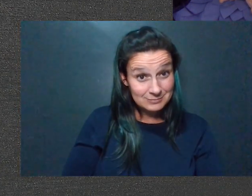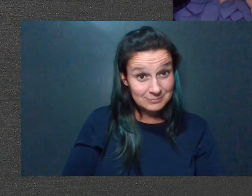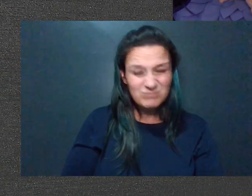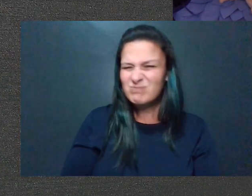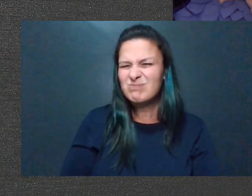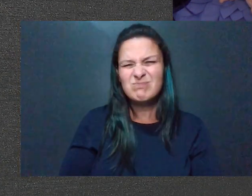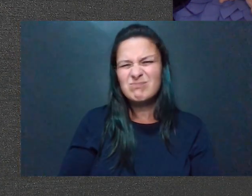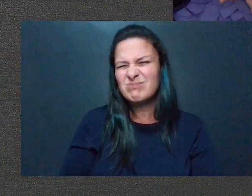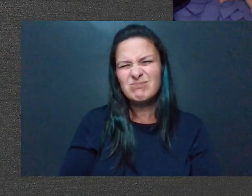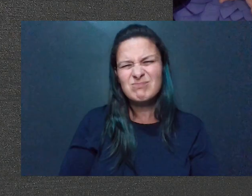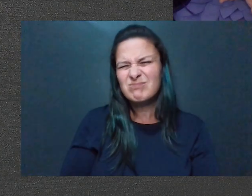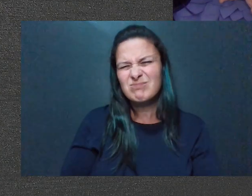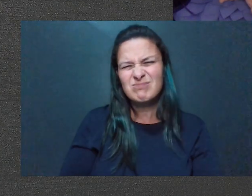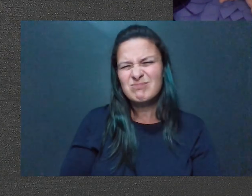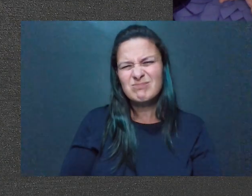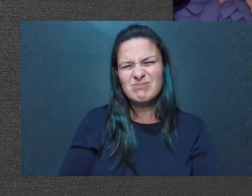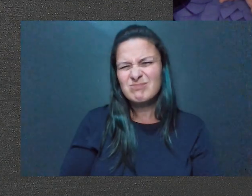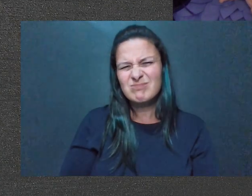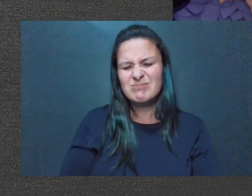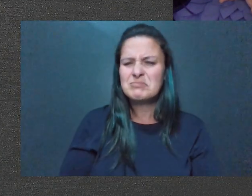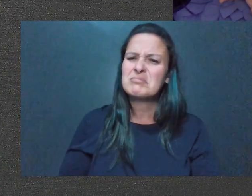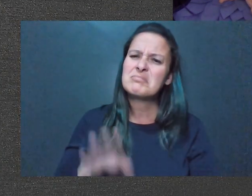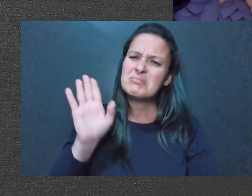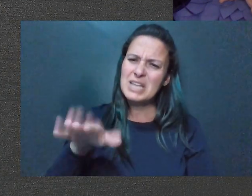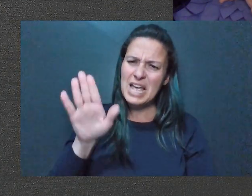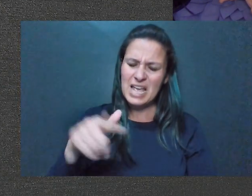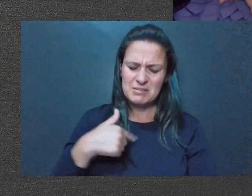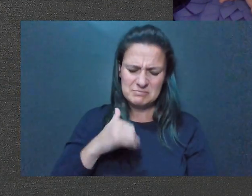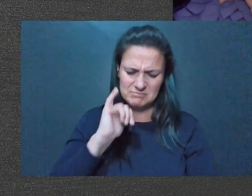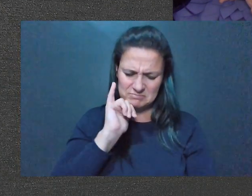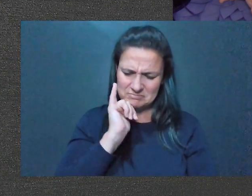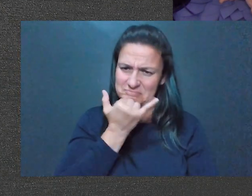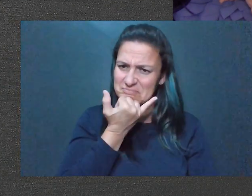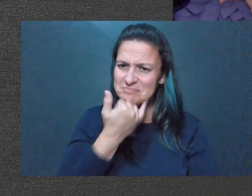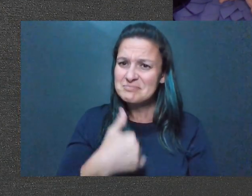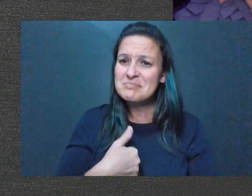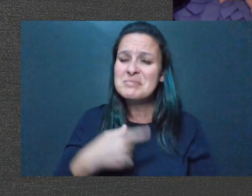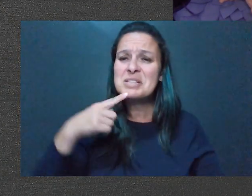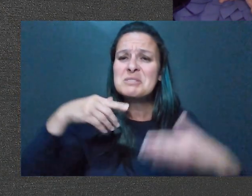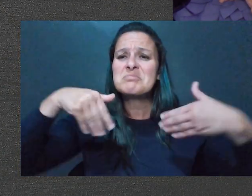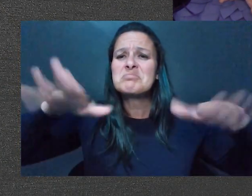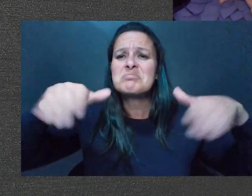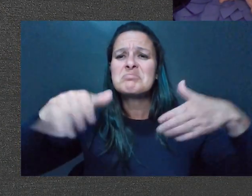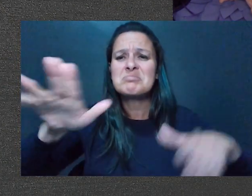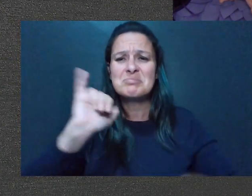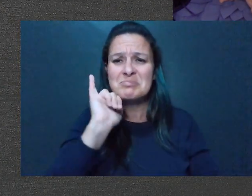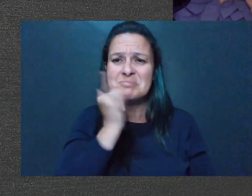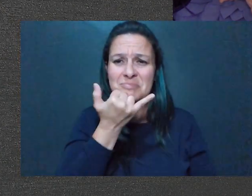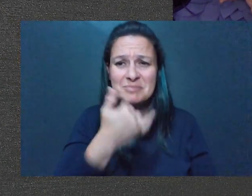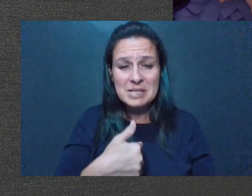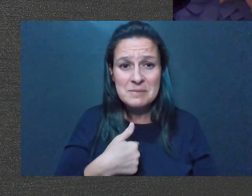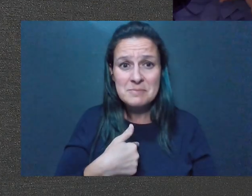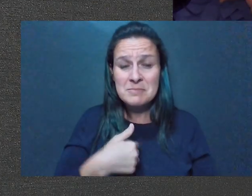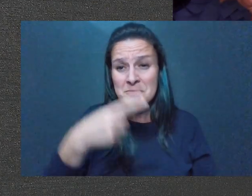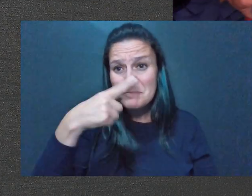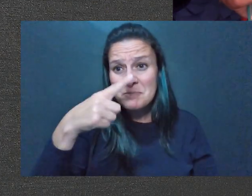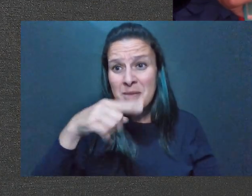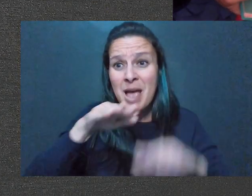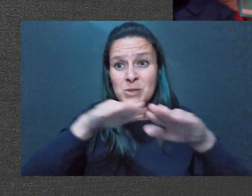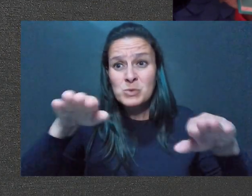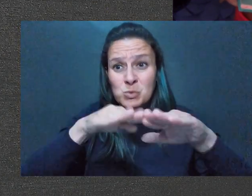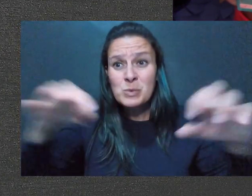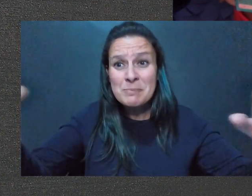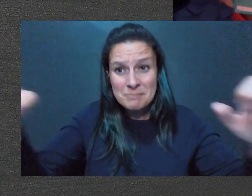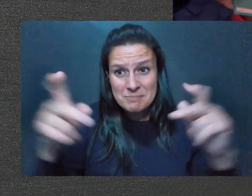Not so much. Hey, I made a mistake when I sent you away. Can you swim back so we